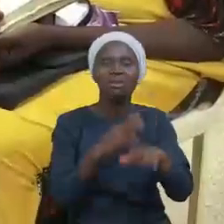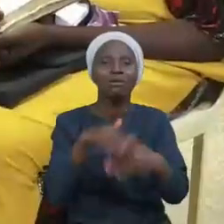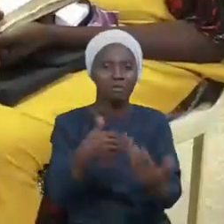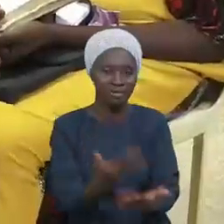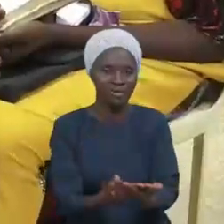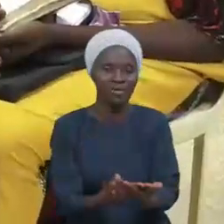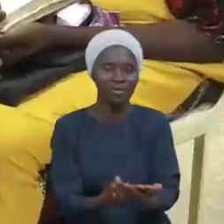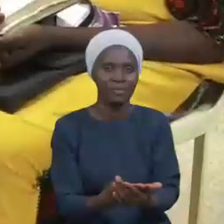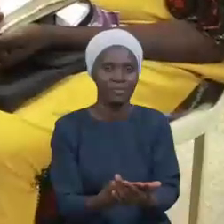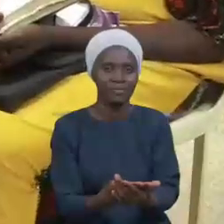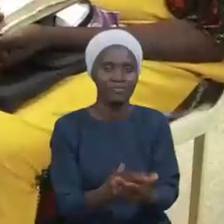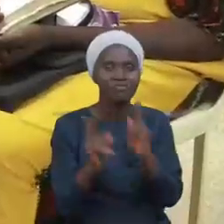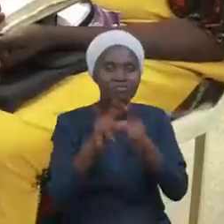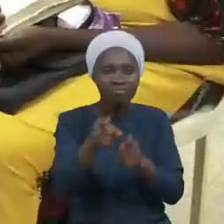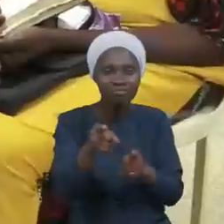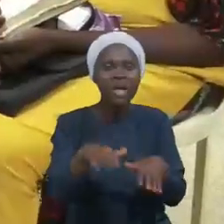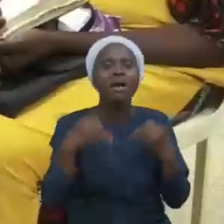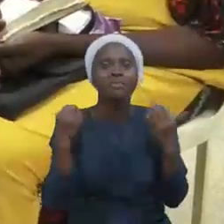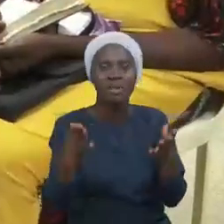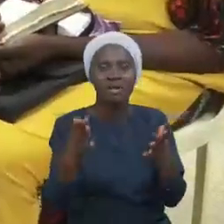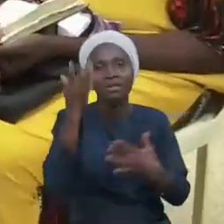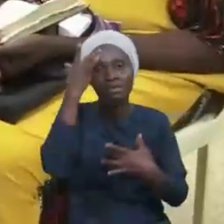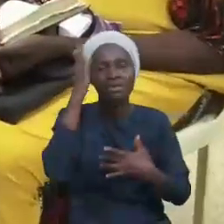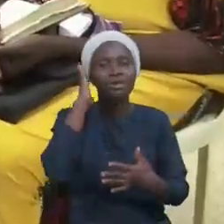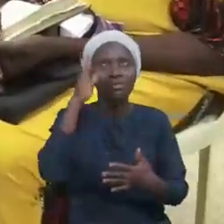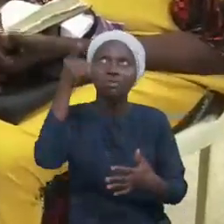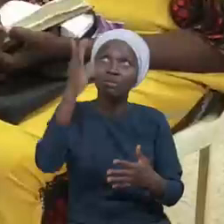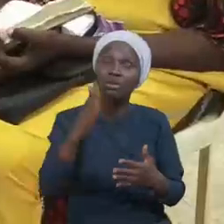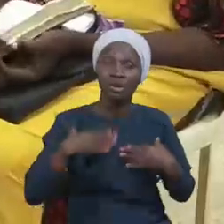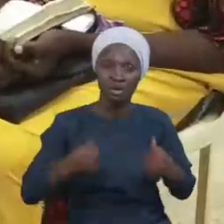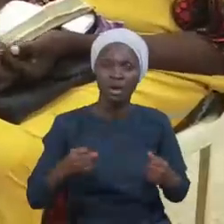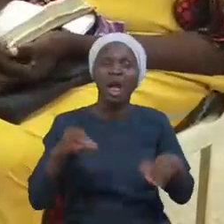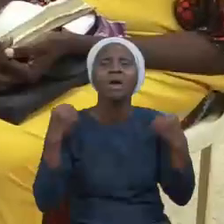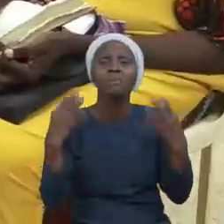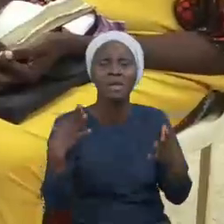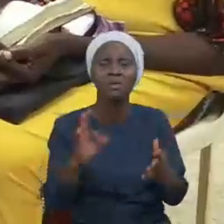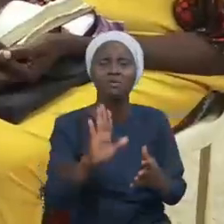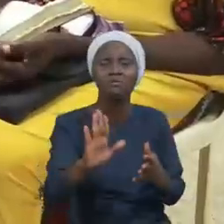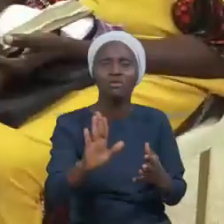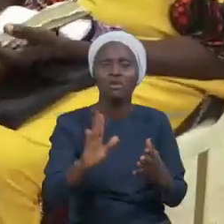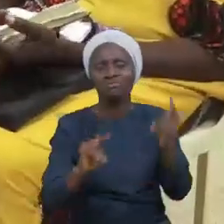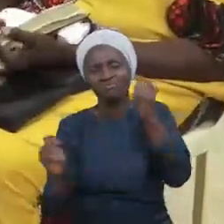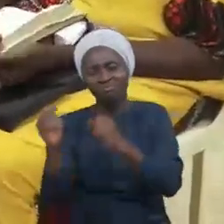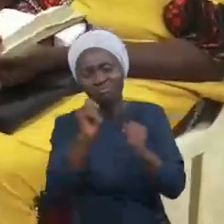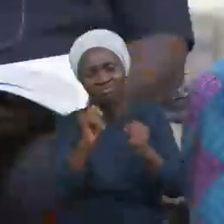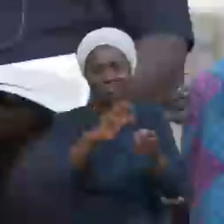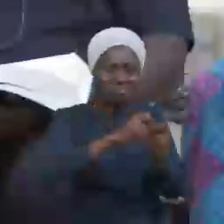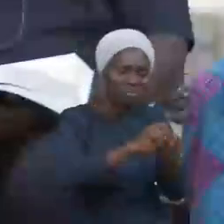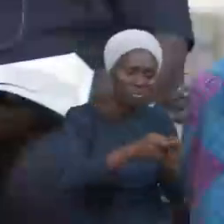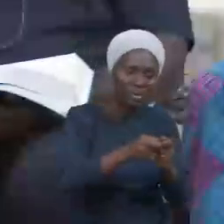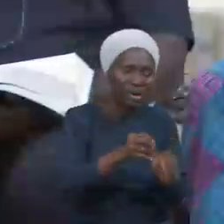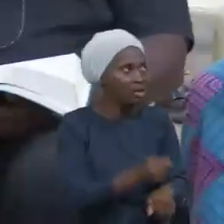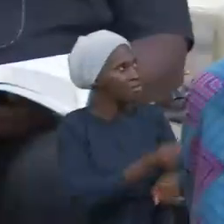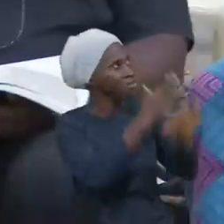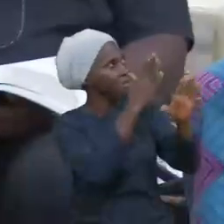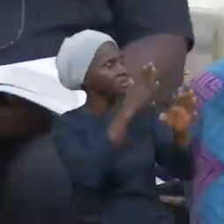I'm talking to you. How many of your trouble, of your mountains, of